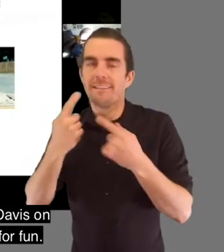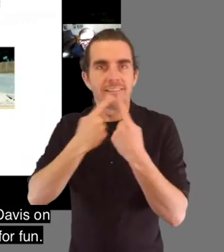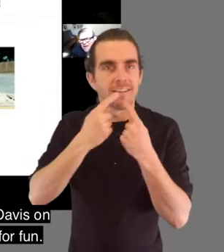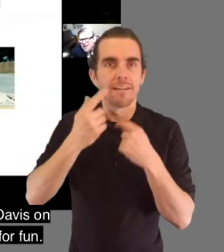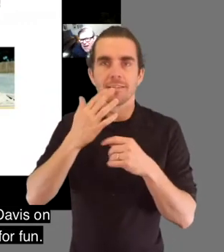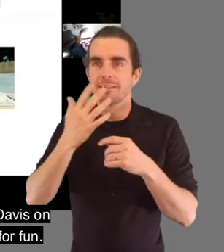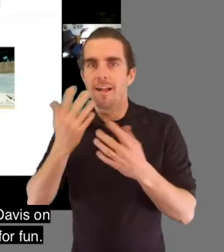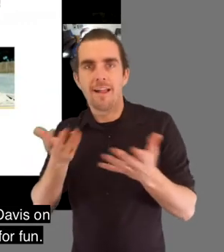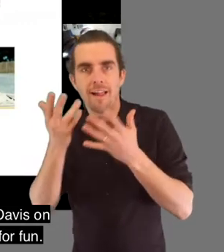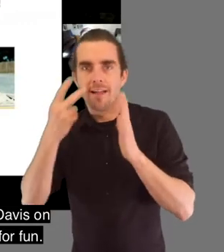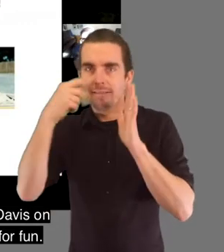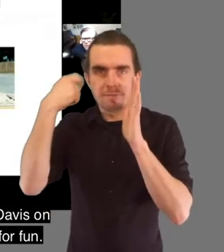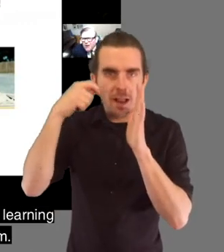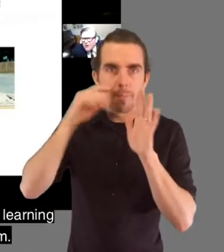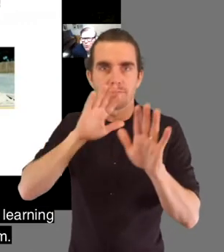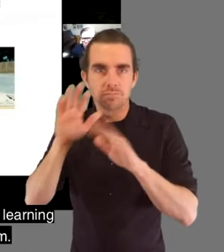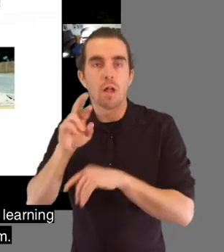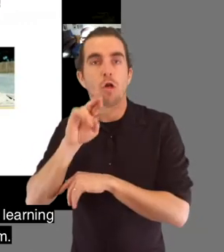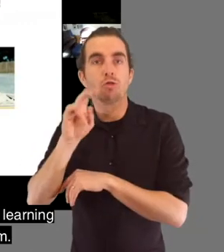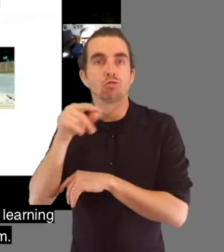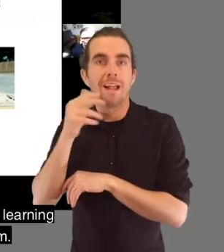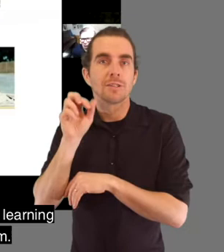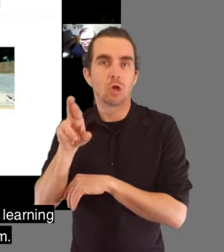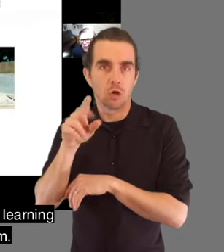shoulders, and that's all about played for fun. Or The